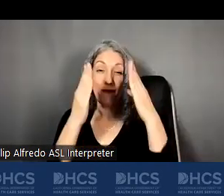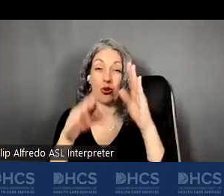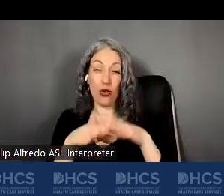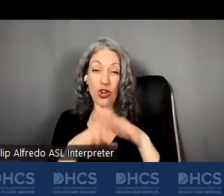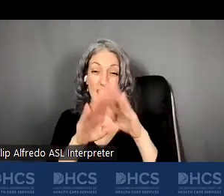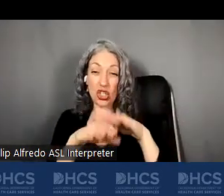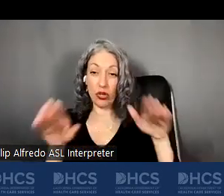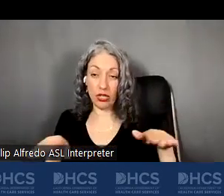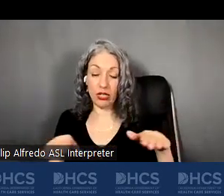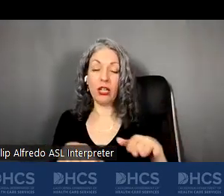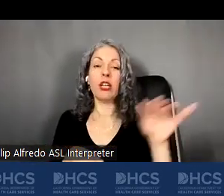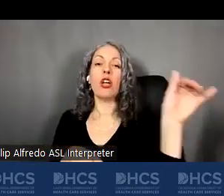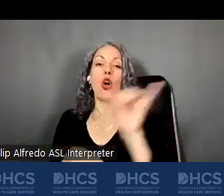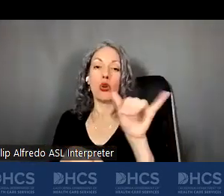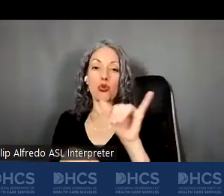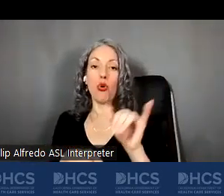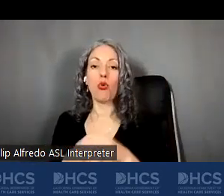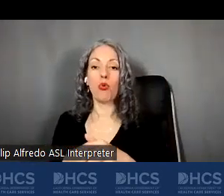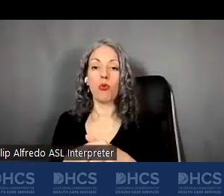there is also